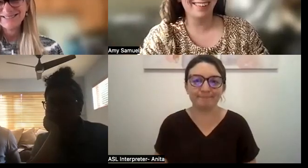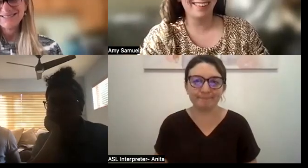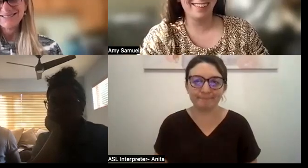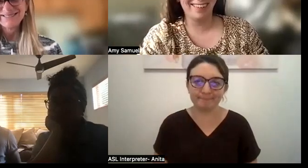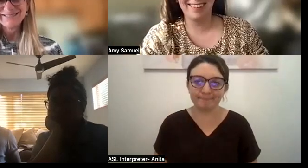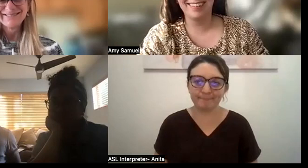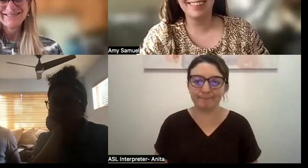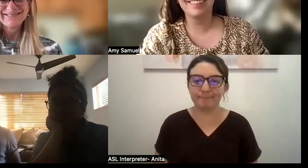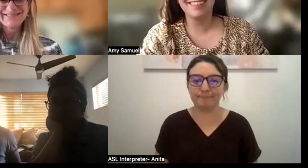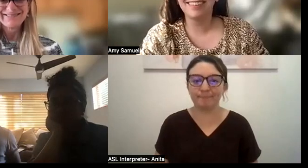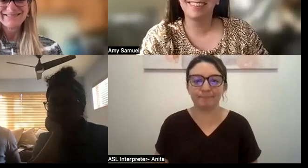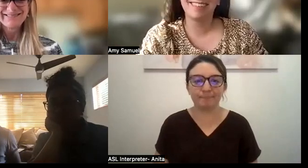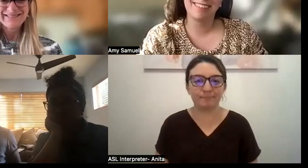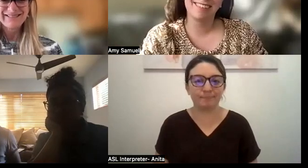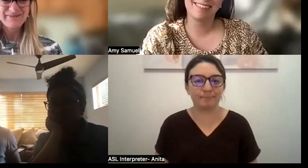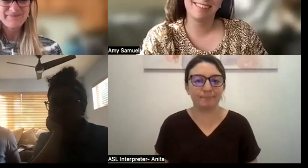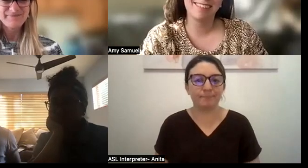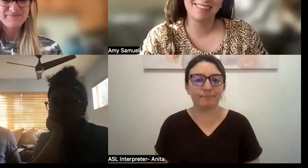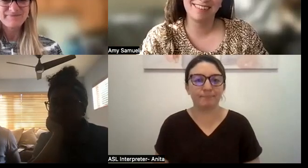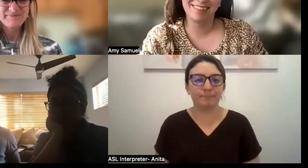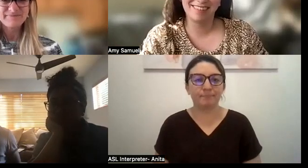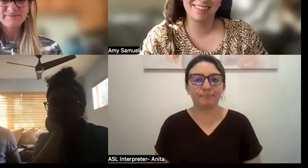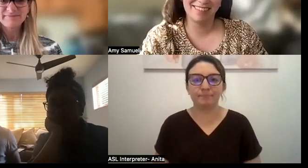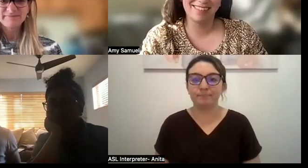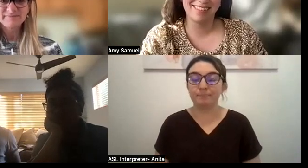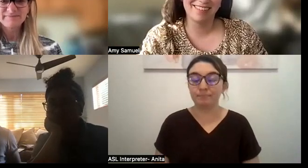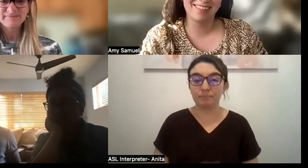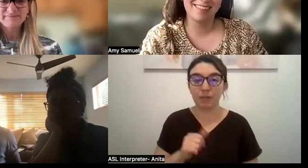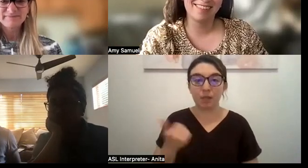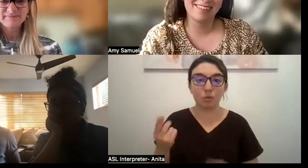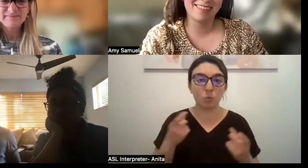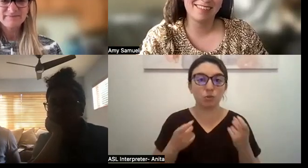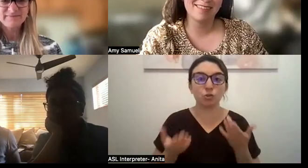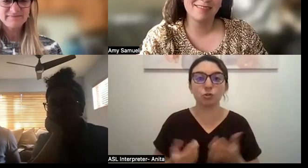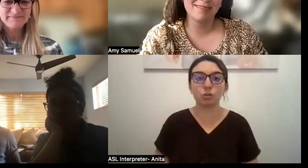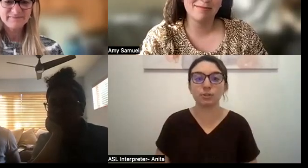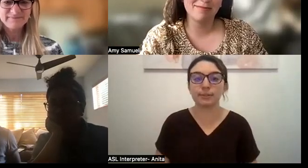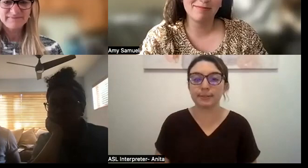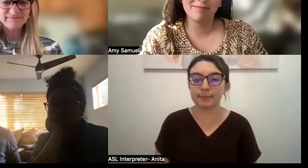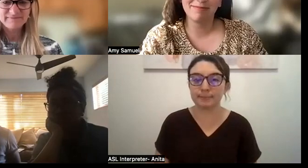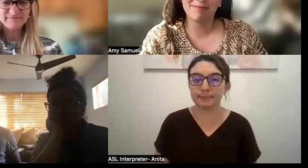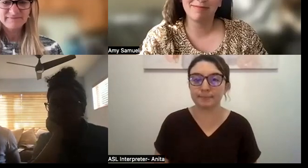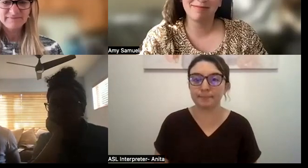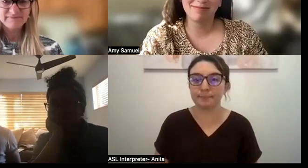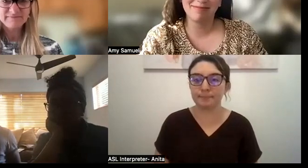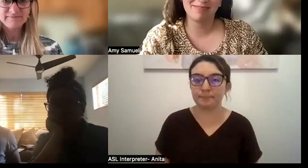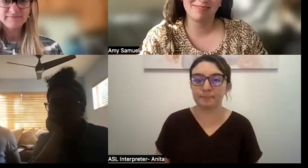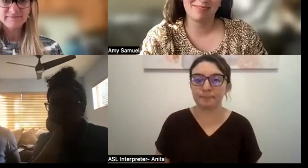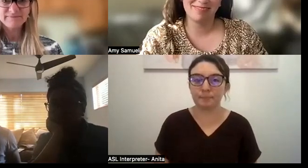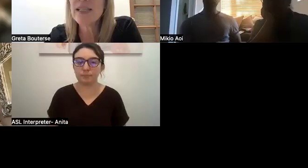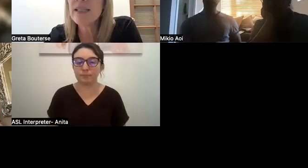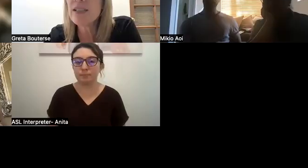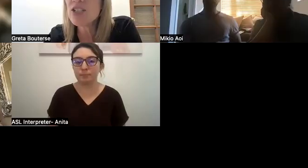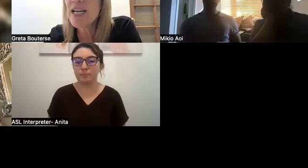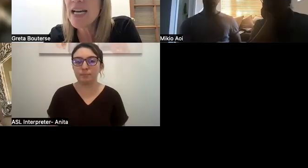Oh, well, great. All right. Anyone else? Let's make sure I didn't